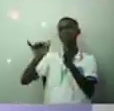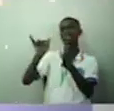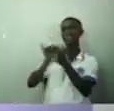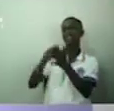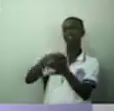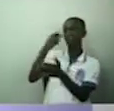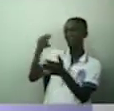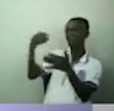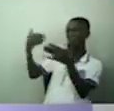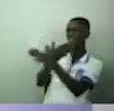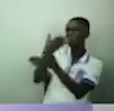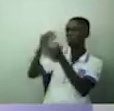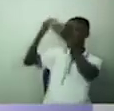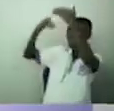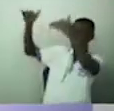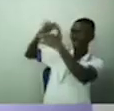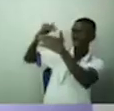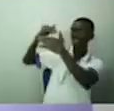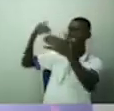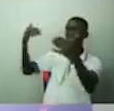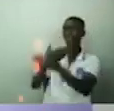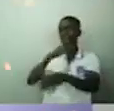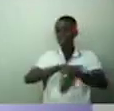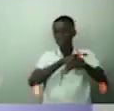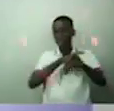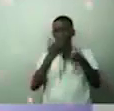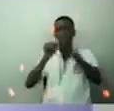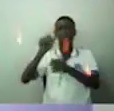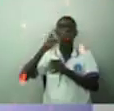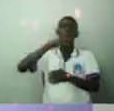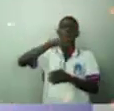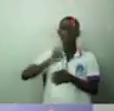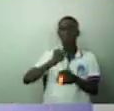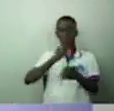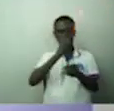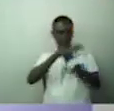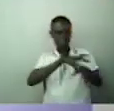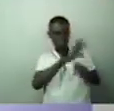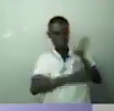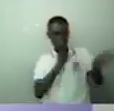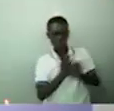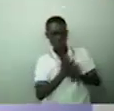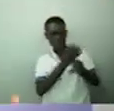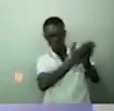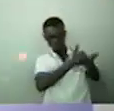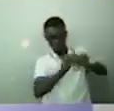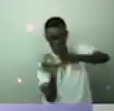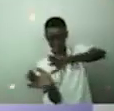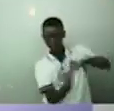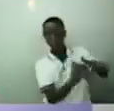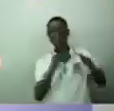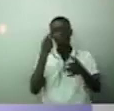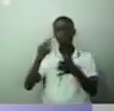first heaven and the first earth had passed away, and there was no longer the sea. I saw the holy city, the new